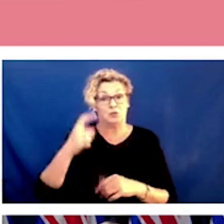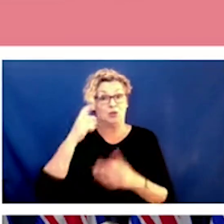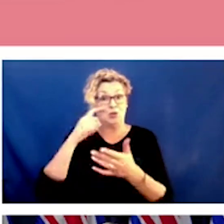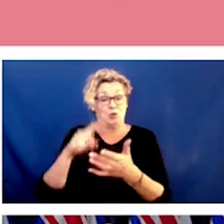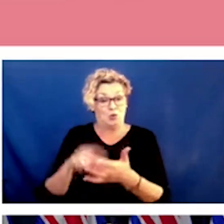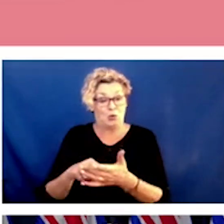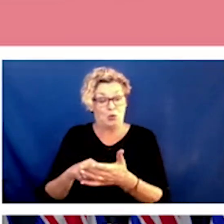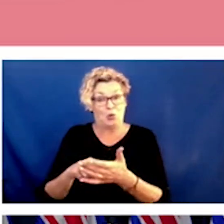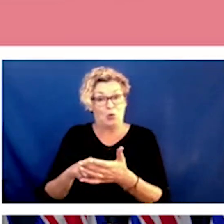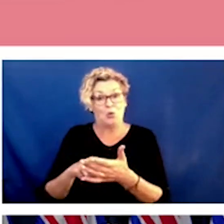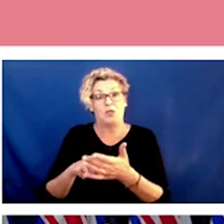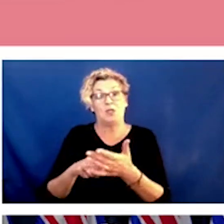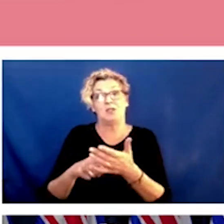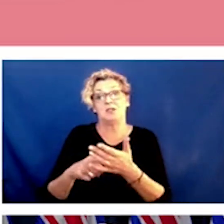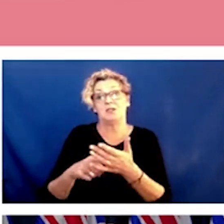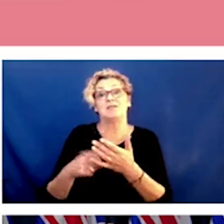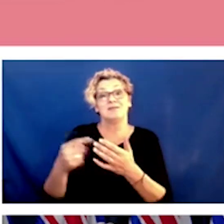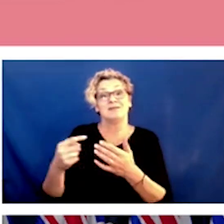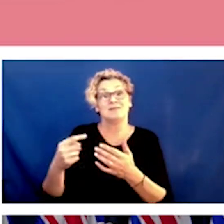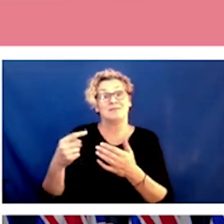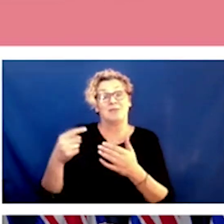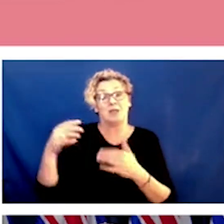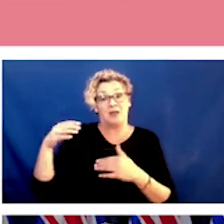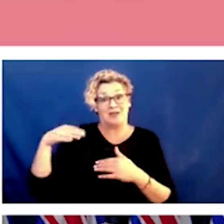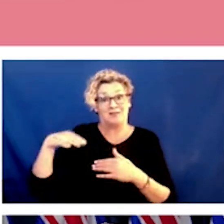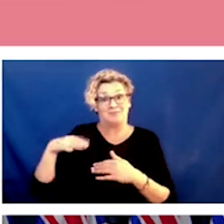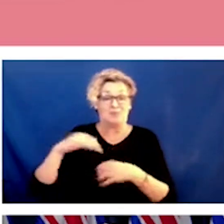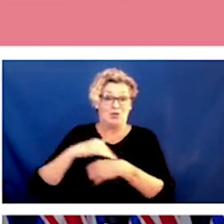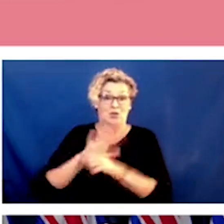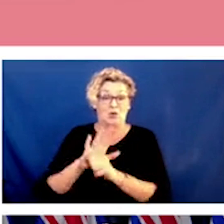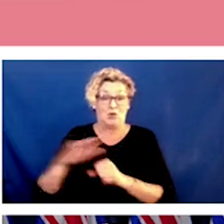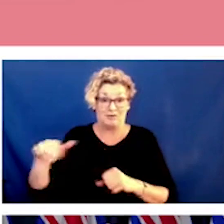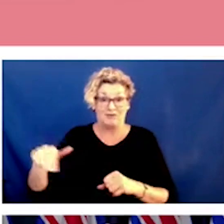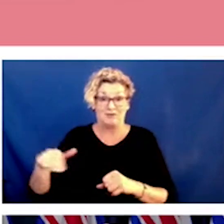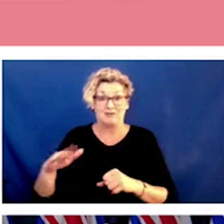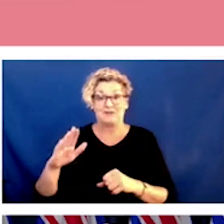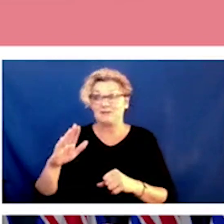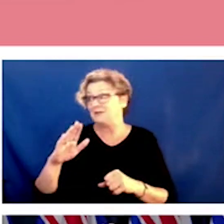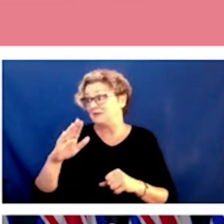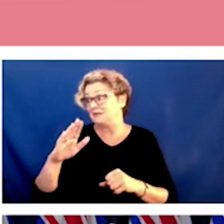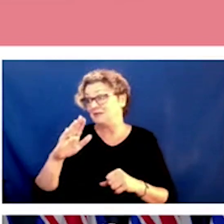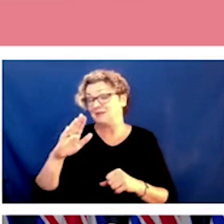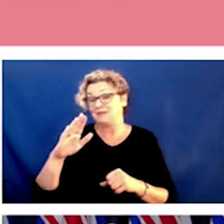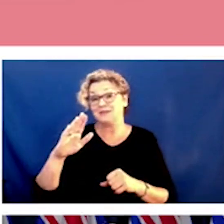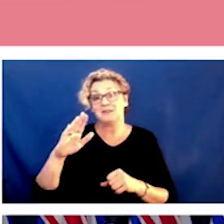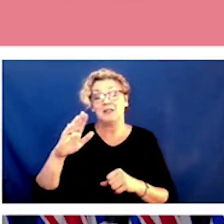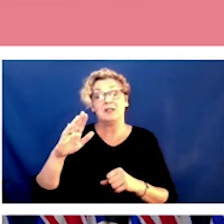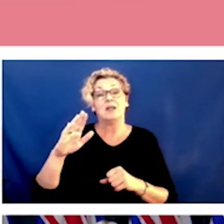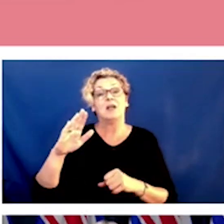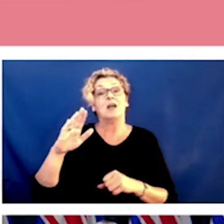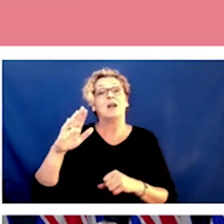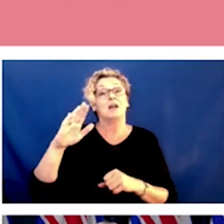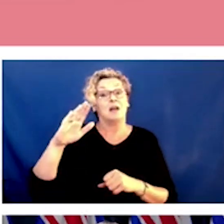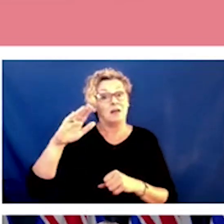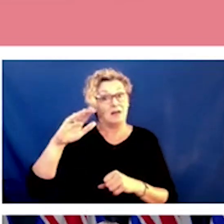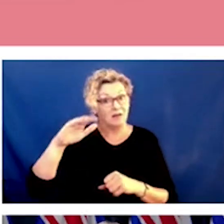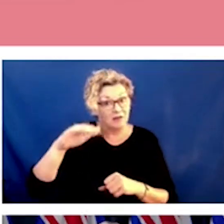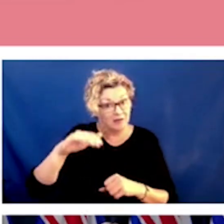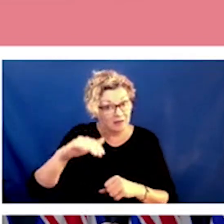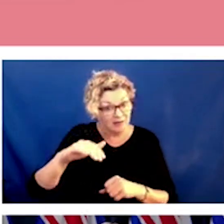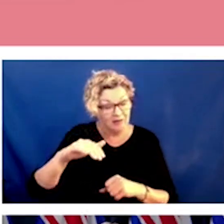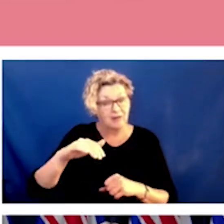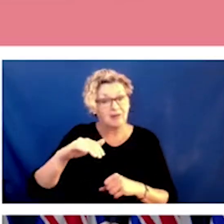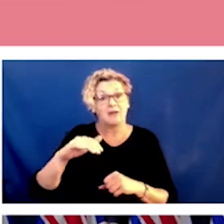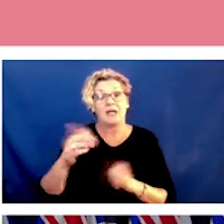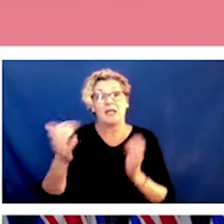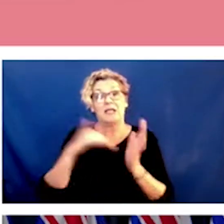we've asked them to do. And this next slide shows this. This is the dynamic compartmental modeling around trends